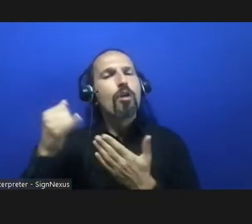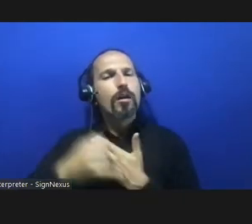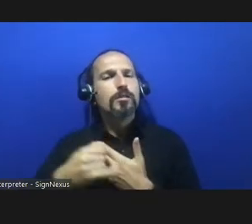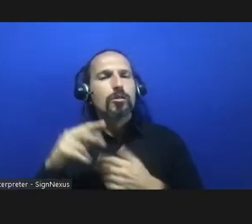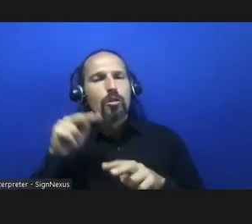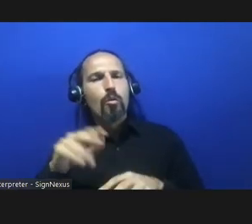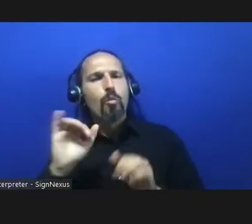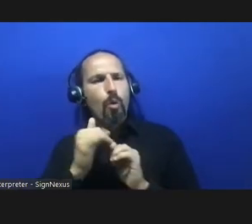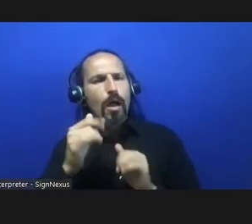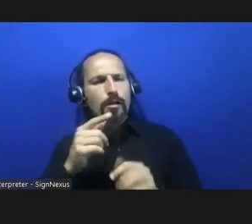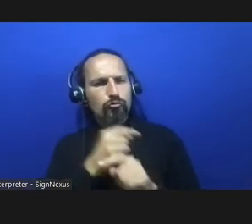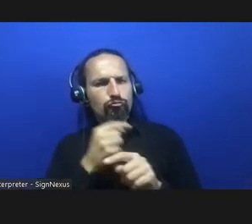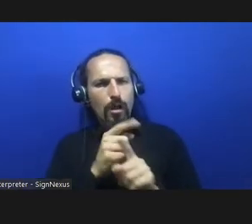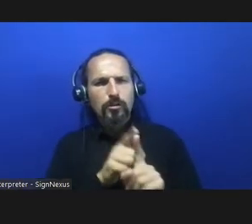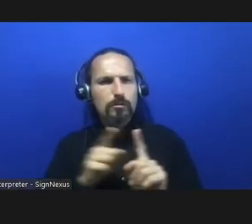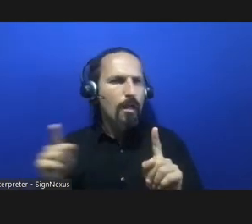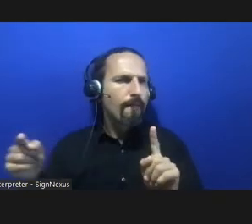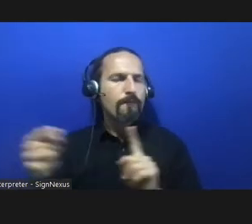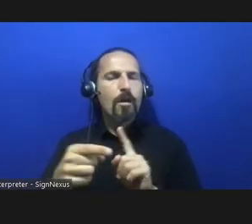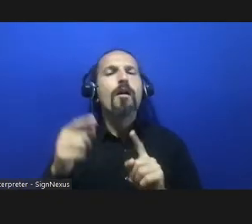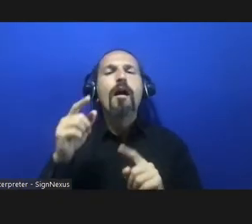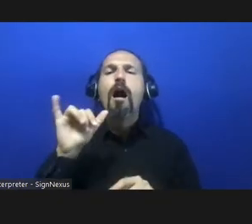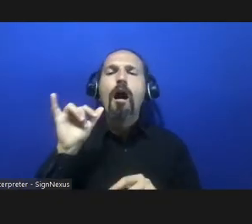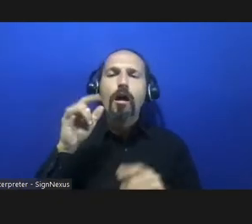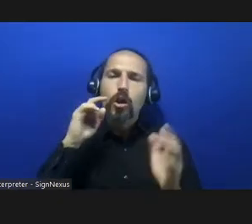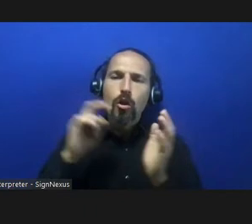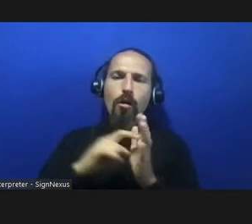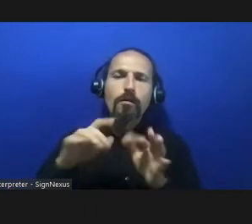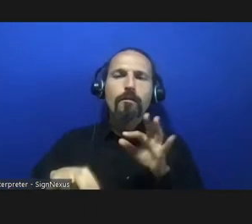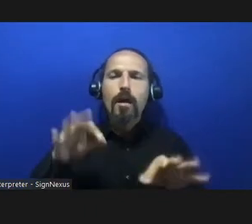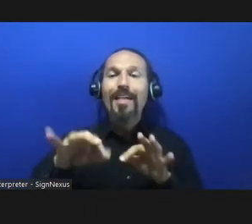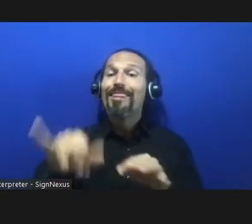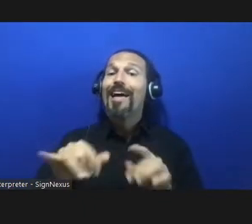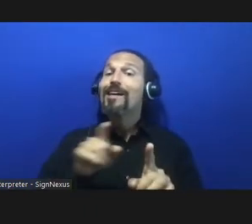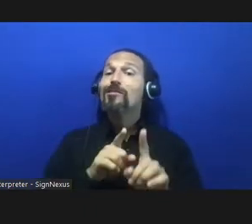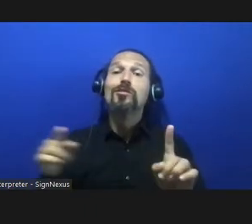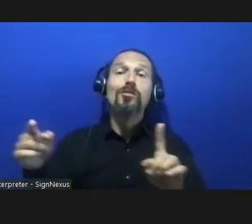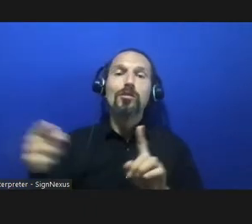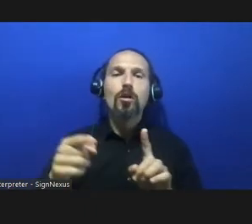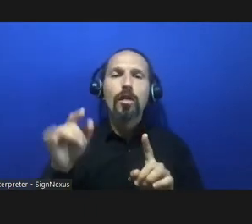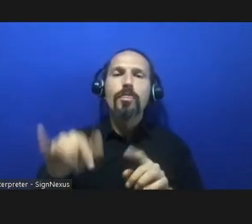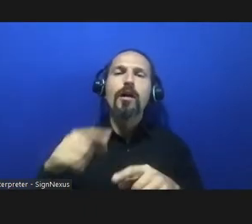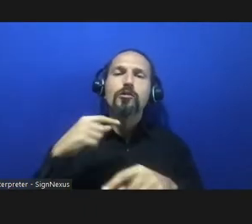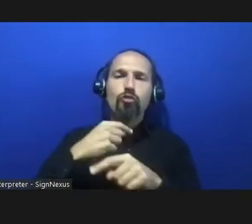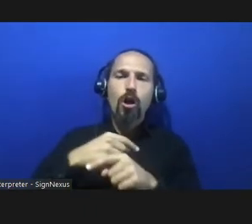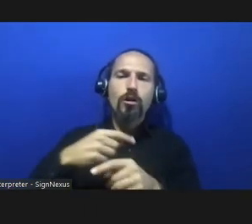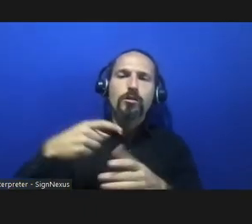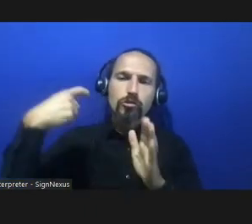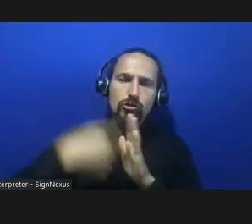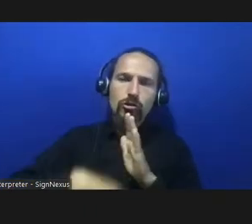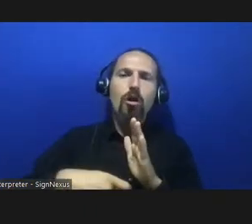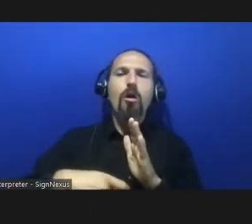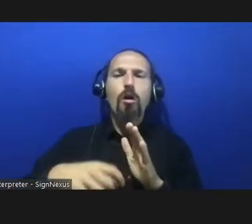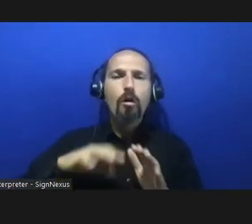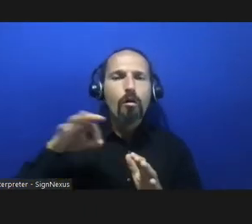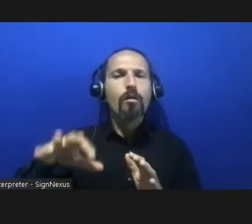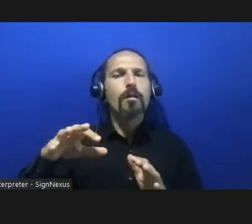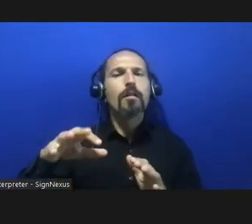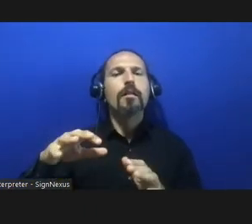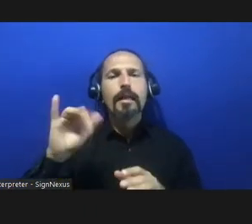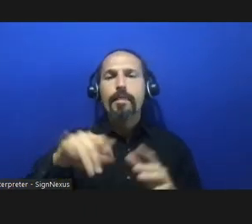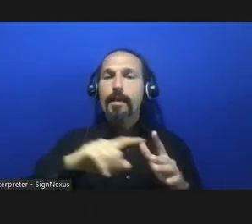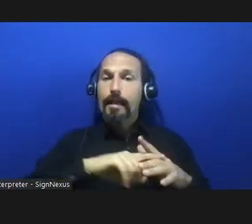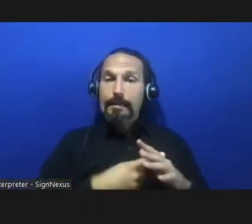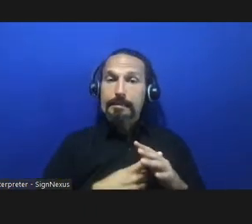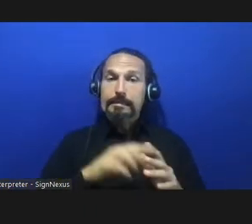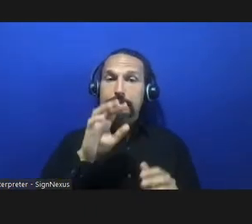were diverting in the modeling we found that the extent of the diversions was linked to the truck toll and price differential in the initial six